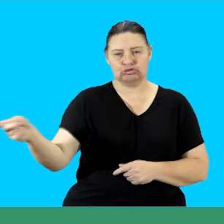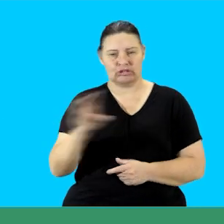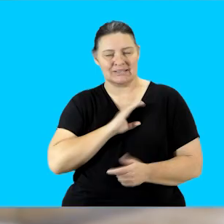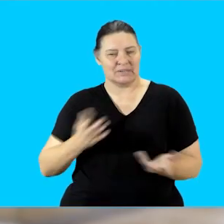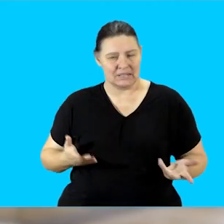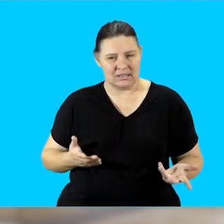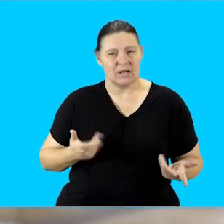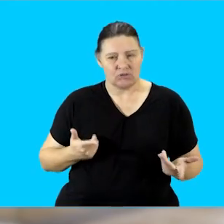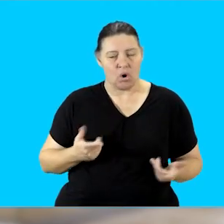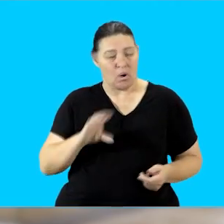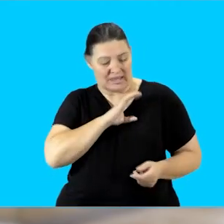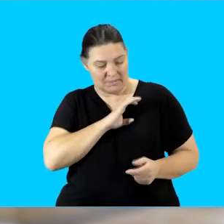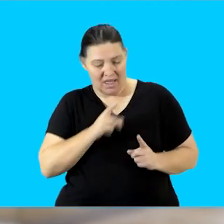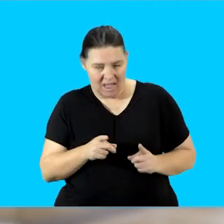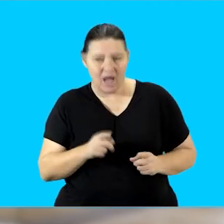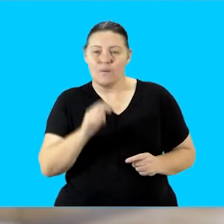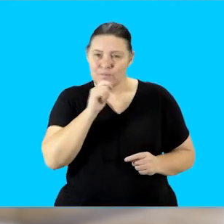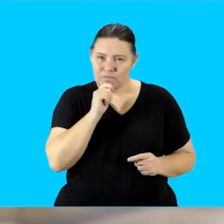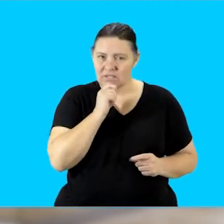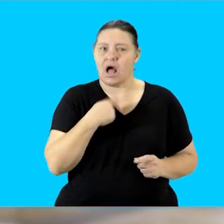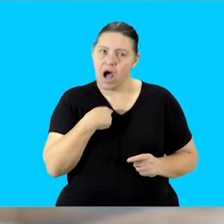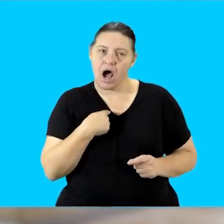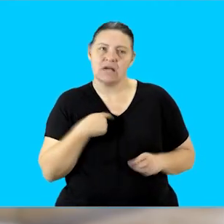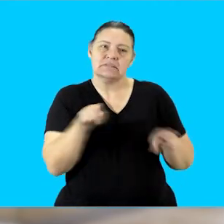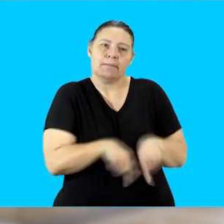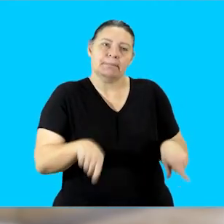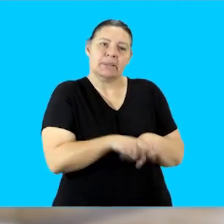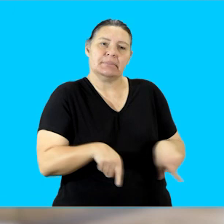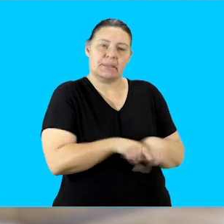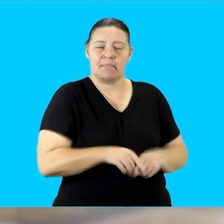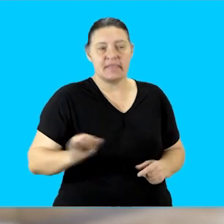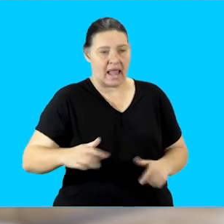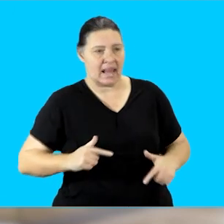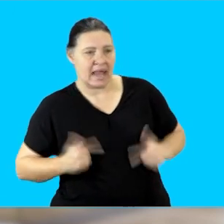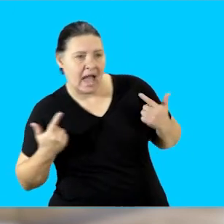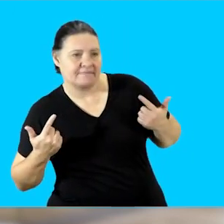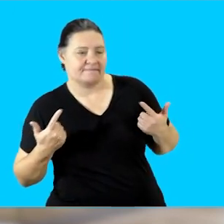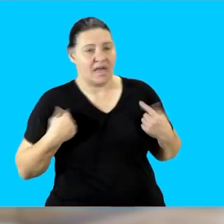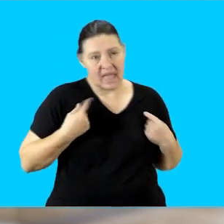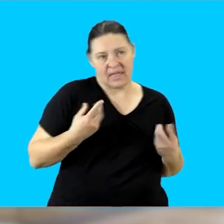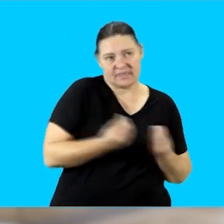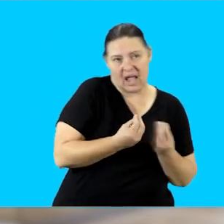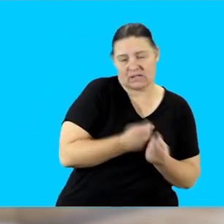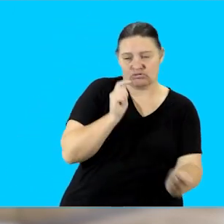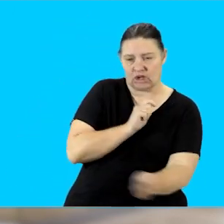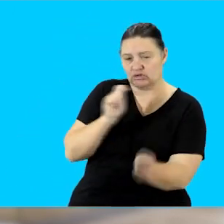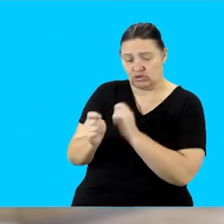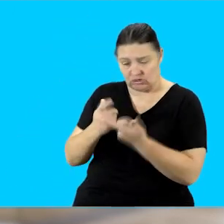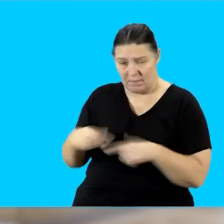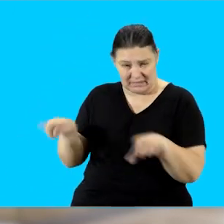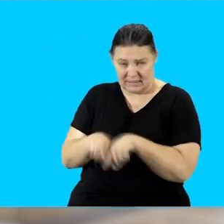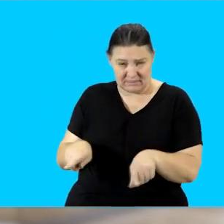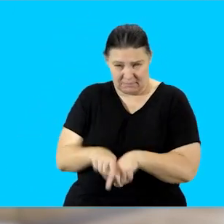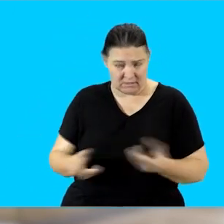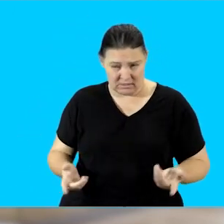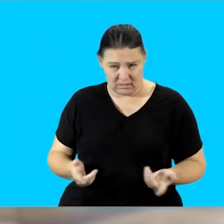frequently. So the interest of consumers, they change now and again. Their opinions, their lifestyle, it changes frequently.